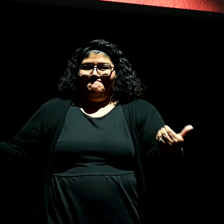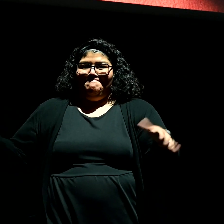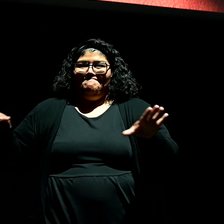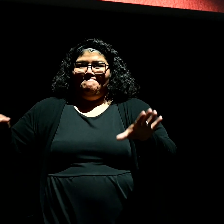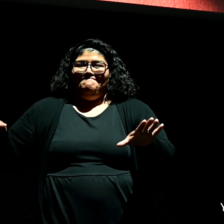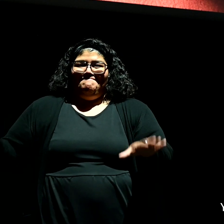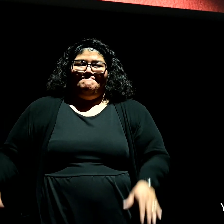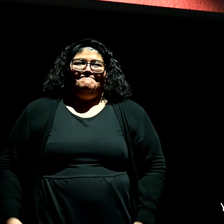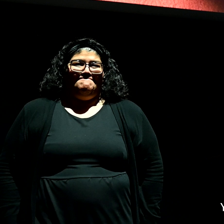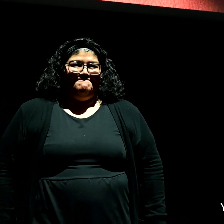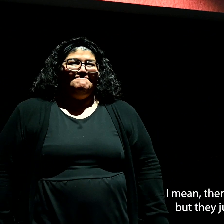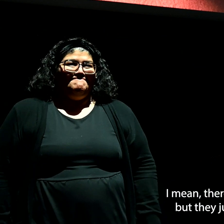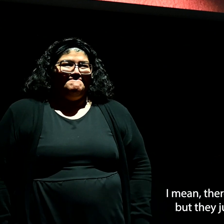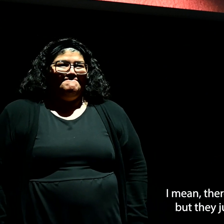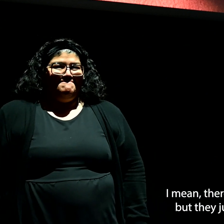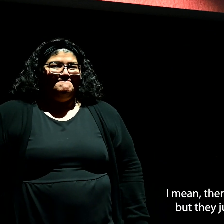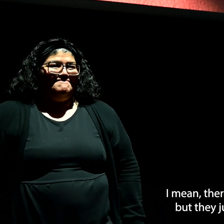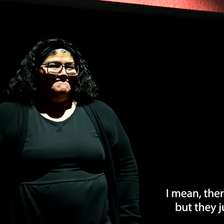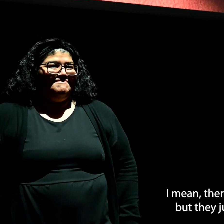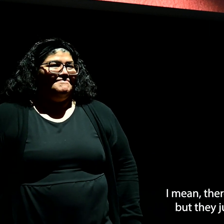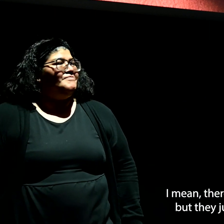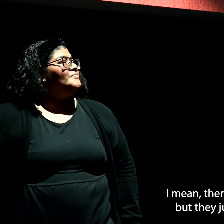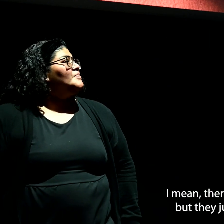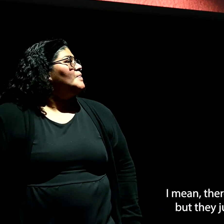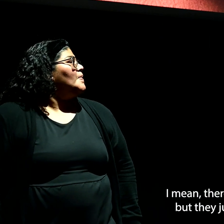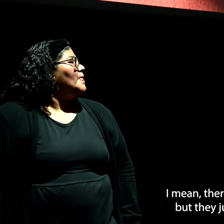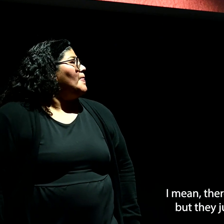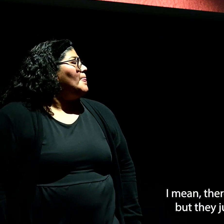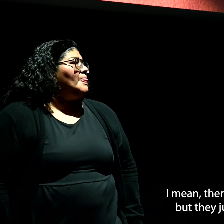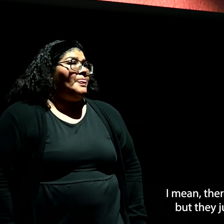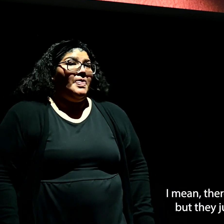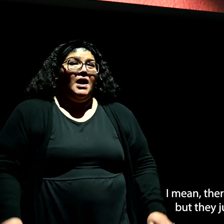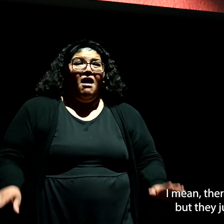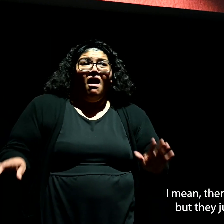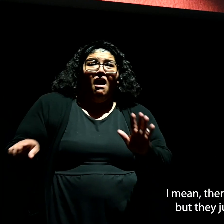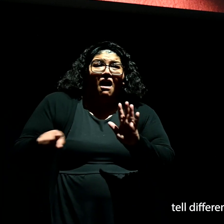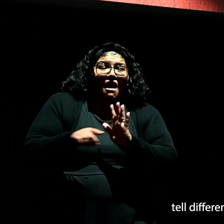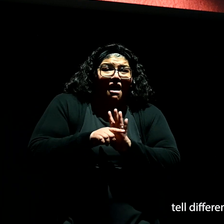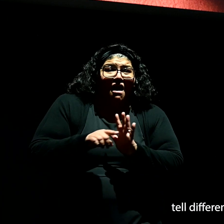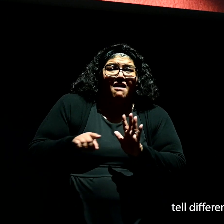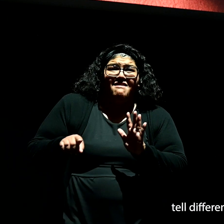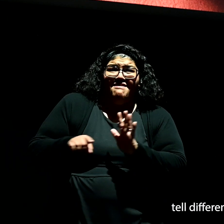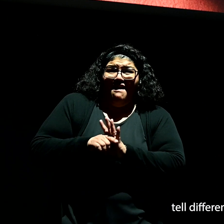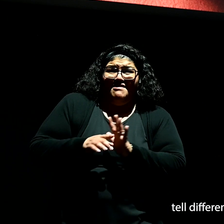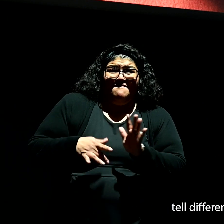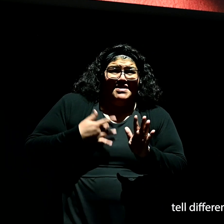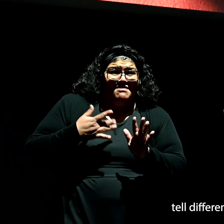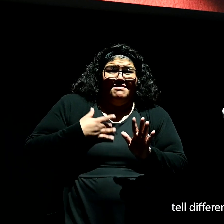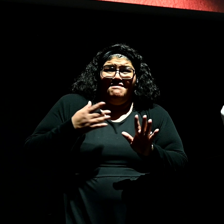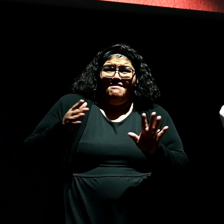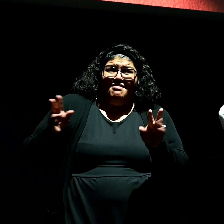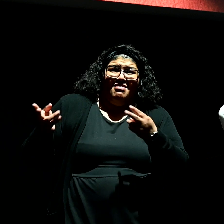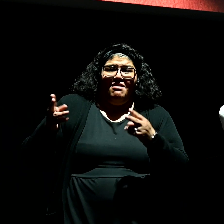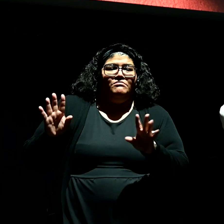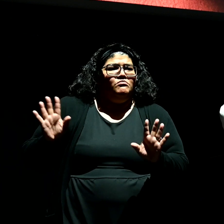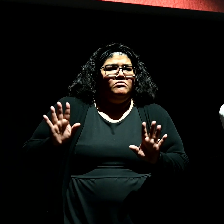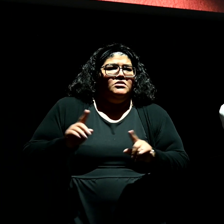way, Yeah. I mean, there's no ill feeling, but they just went on to tell different stories. Yeah.